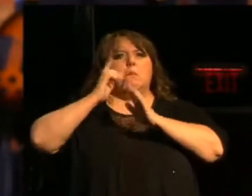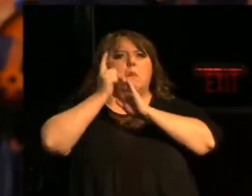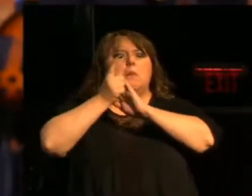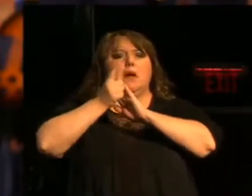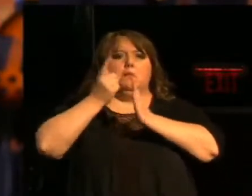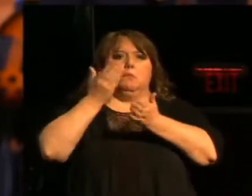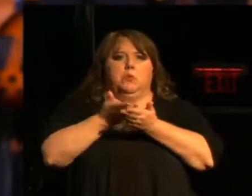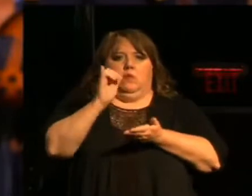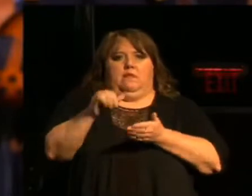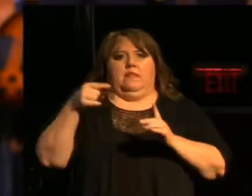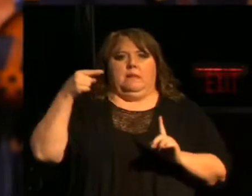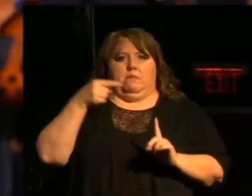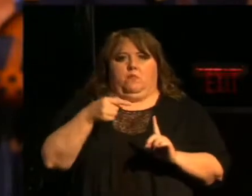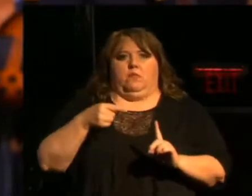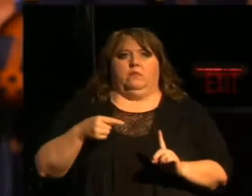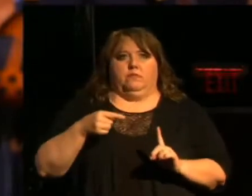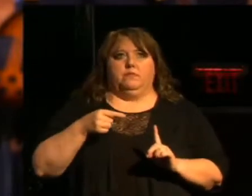lonely